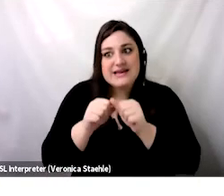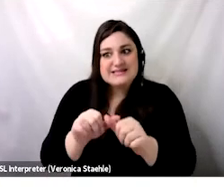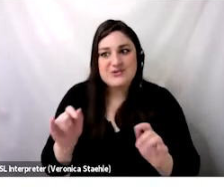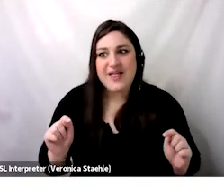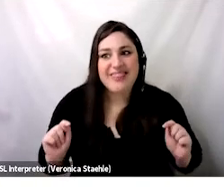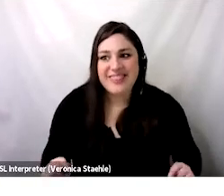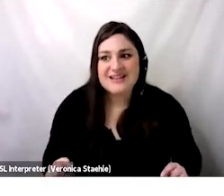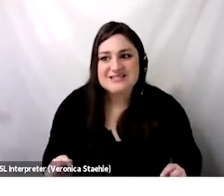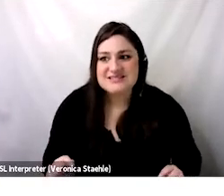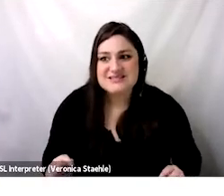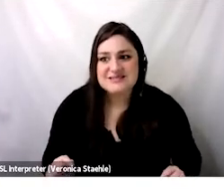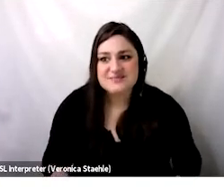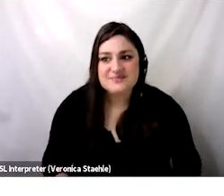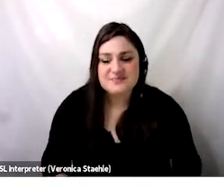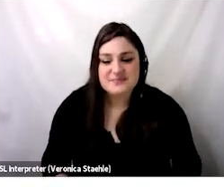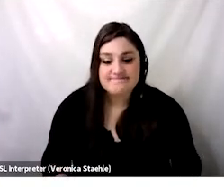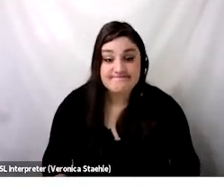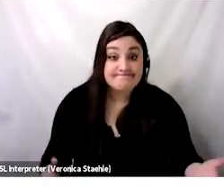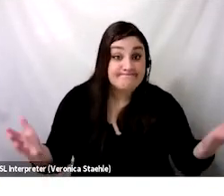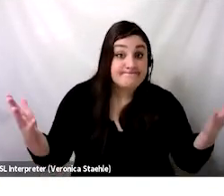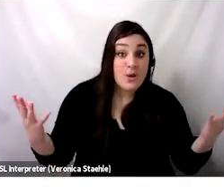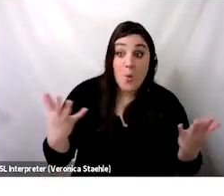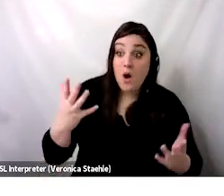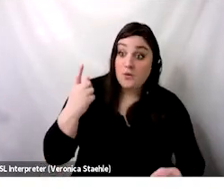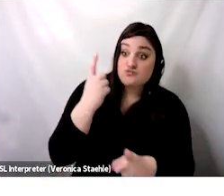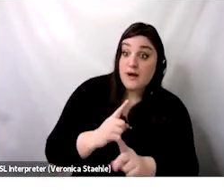Only time will tell.